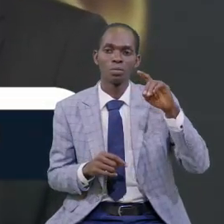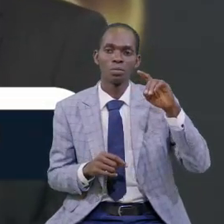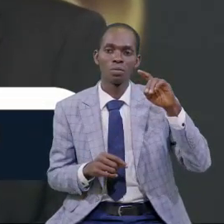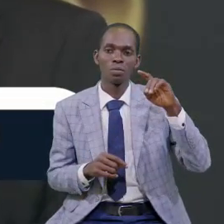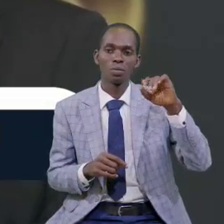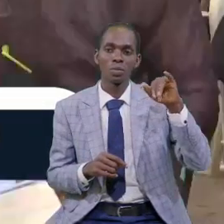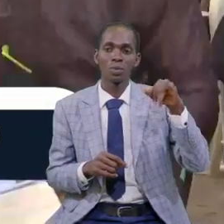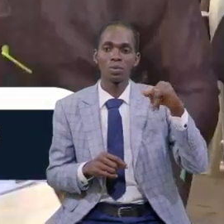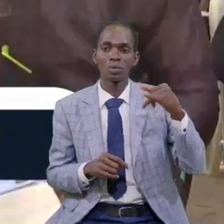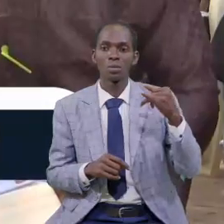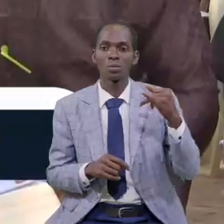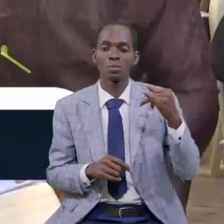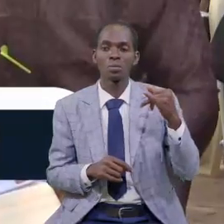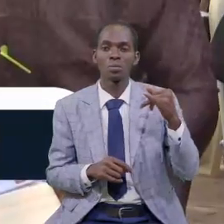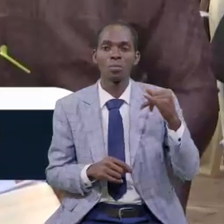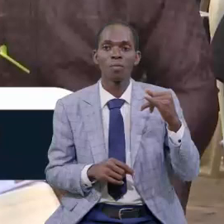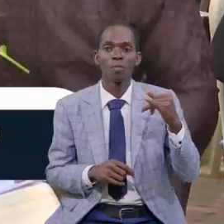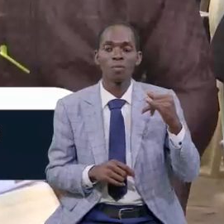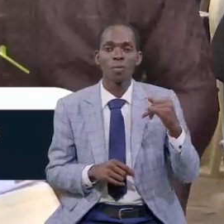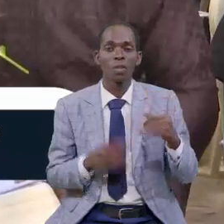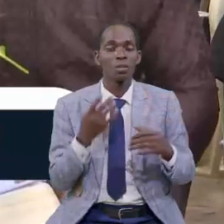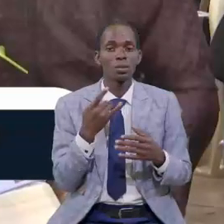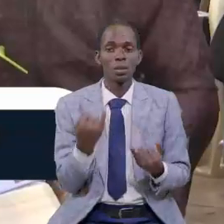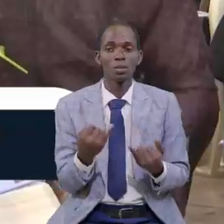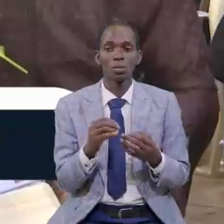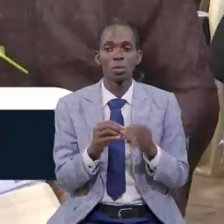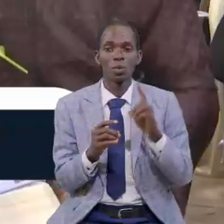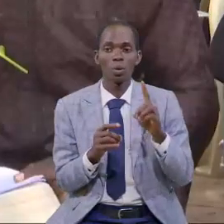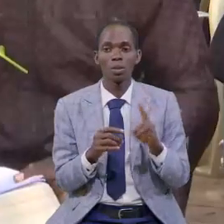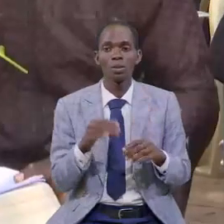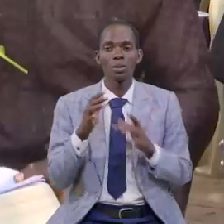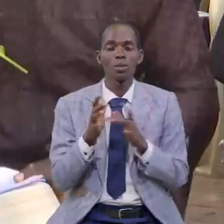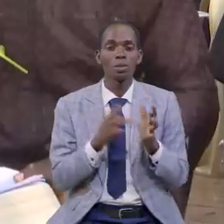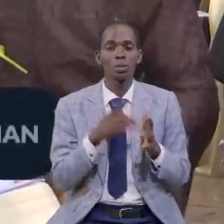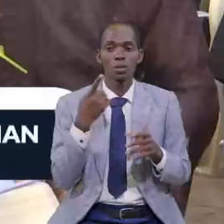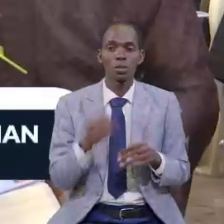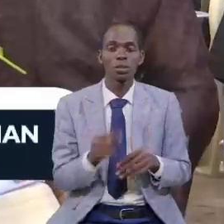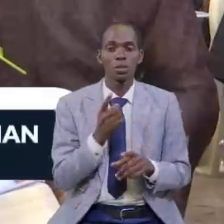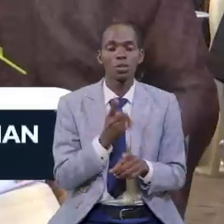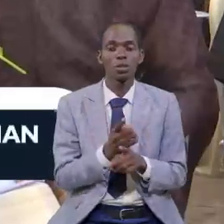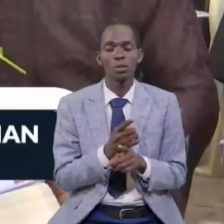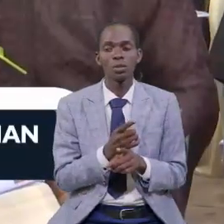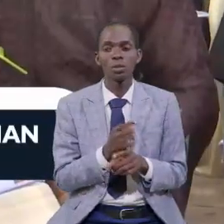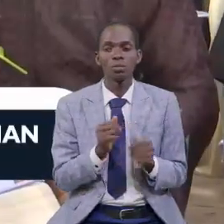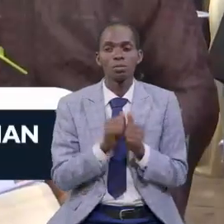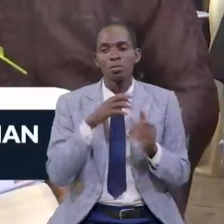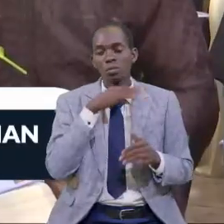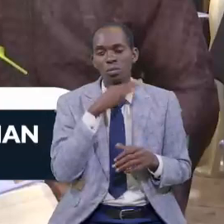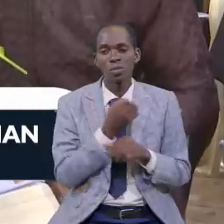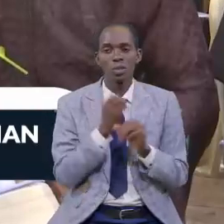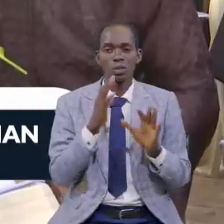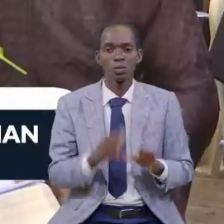sinless, spotless Savior. Number two, Jesus, the King of kings,